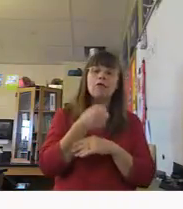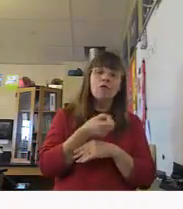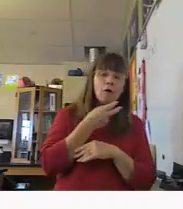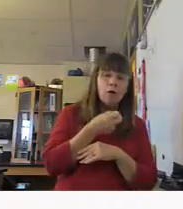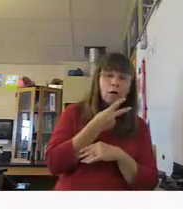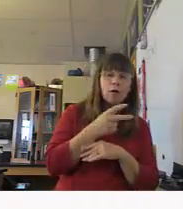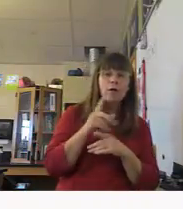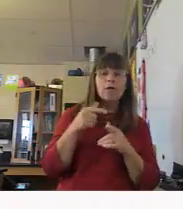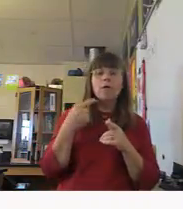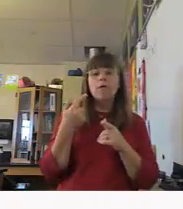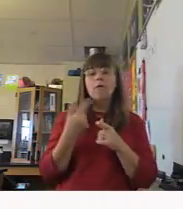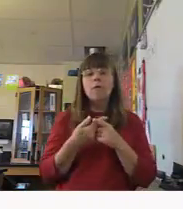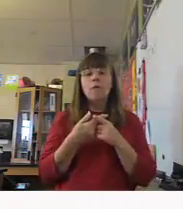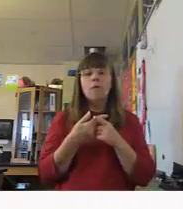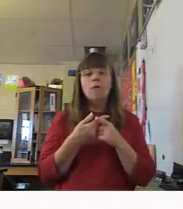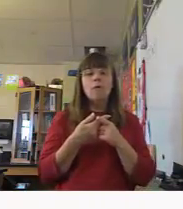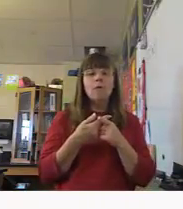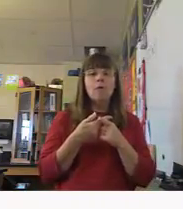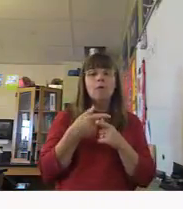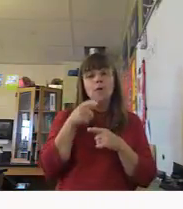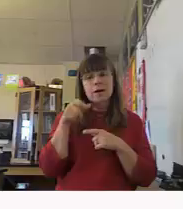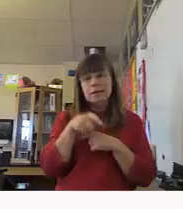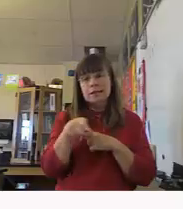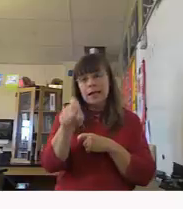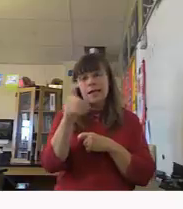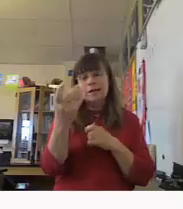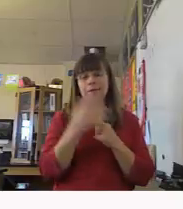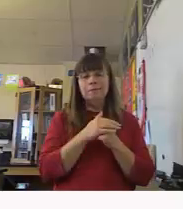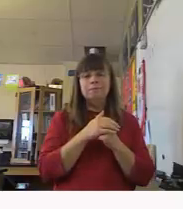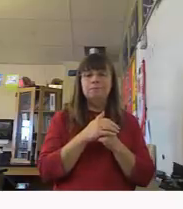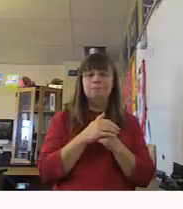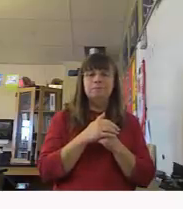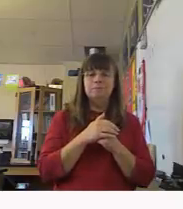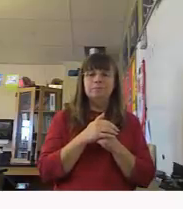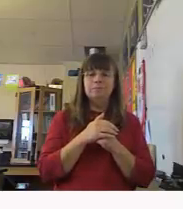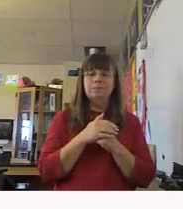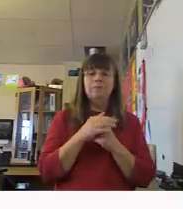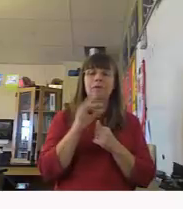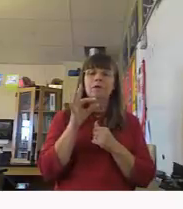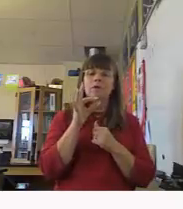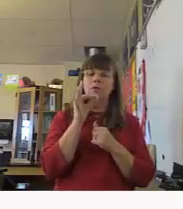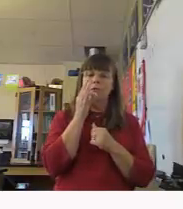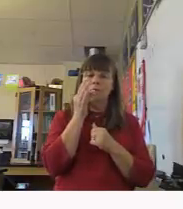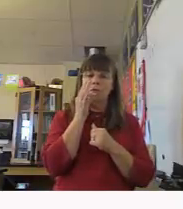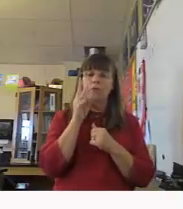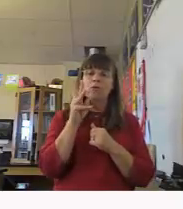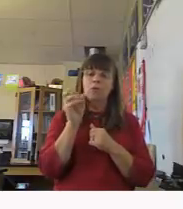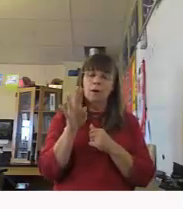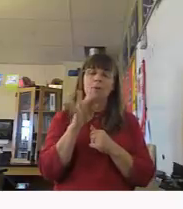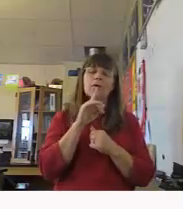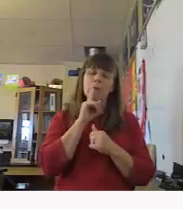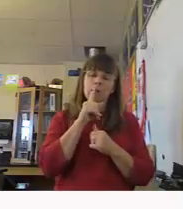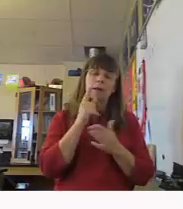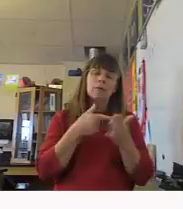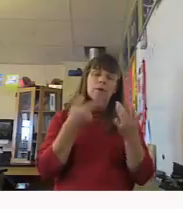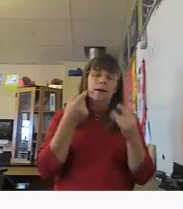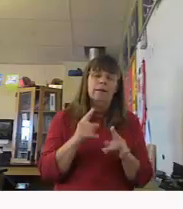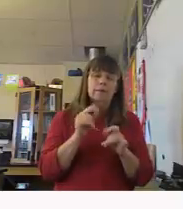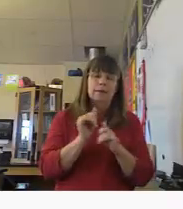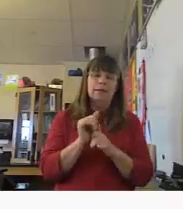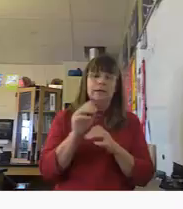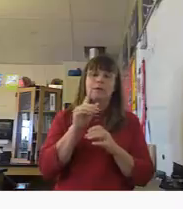frog, and the owl eats the snake. So a food web is a little more realistic in an actual